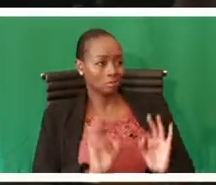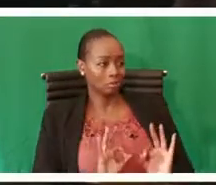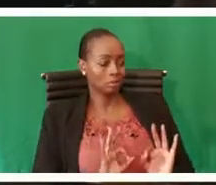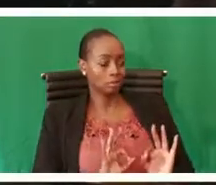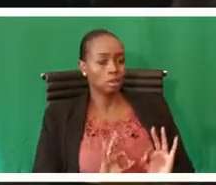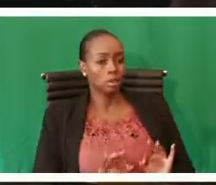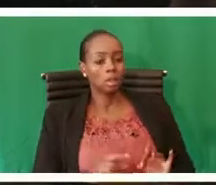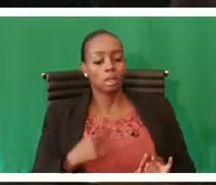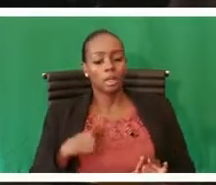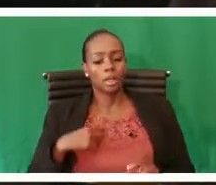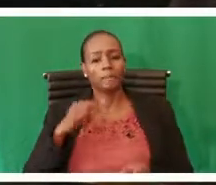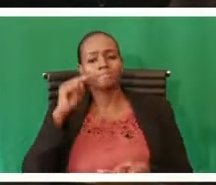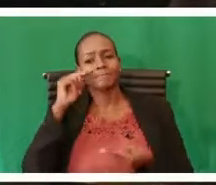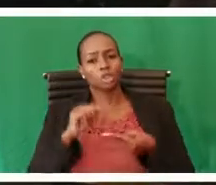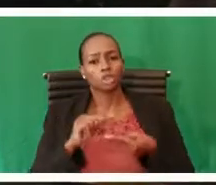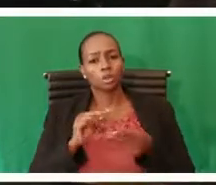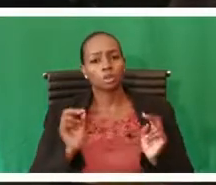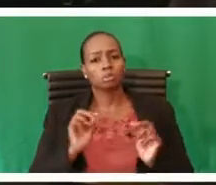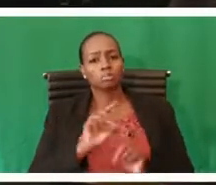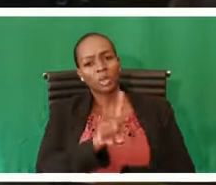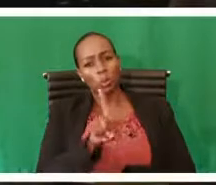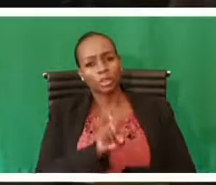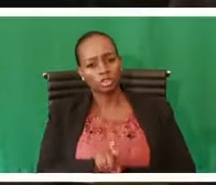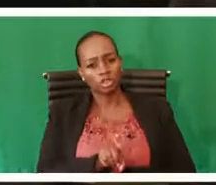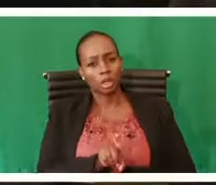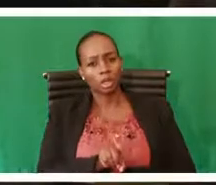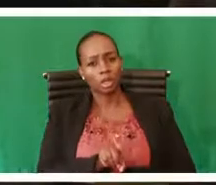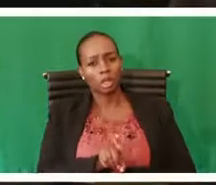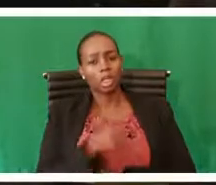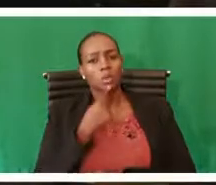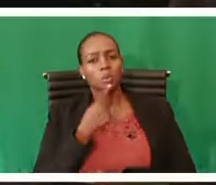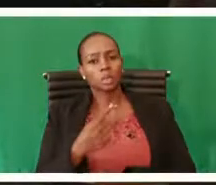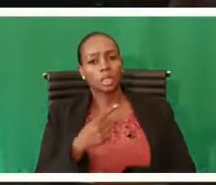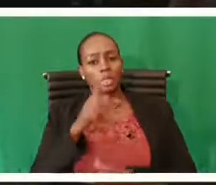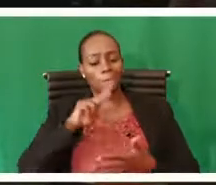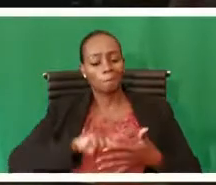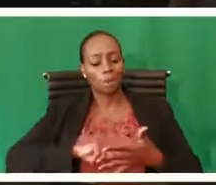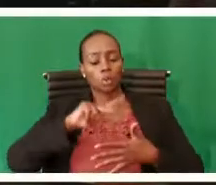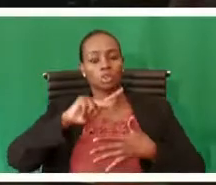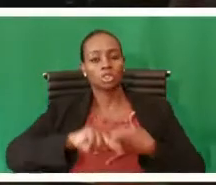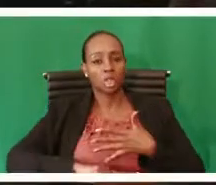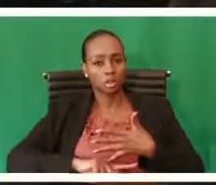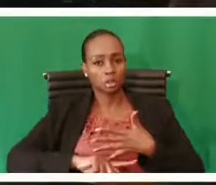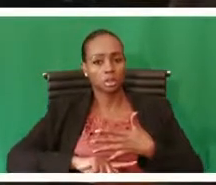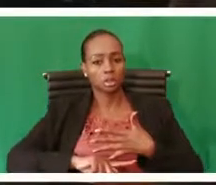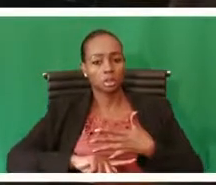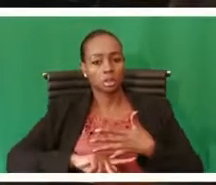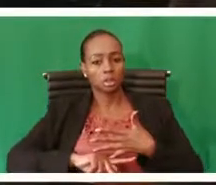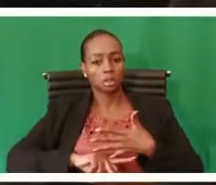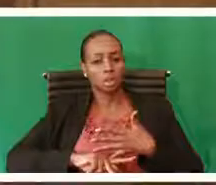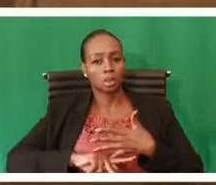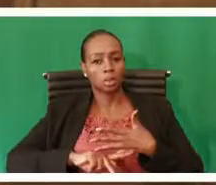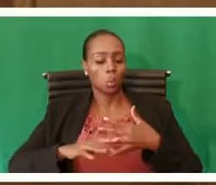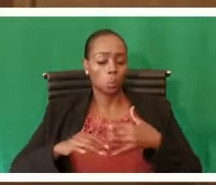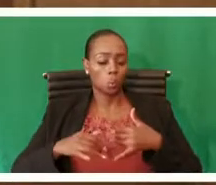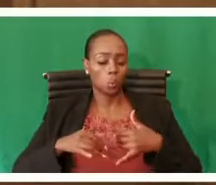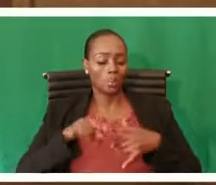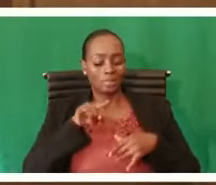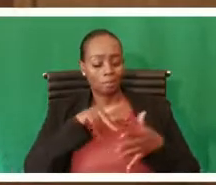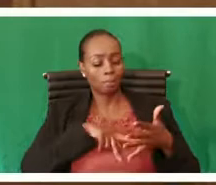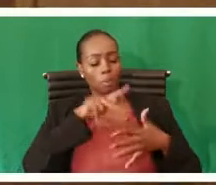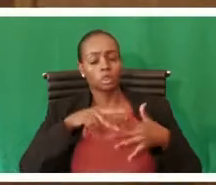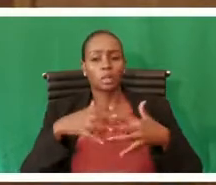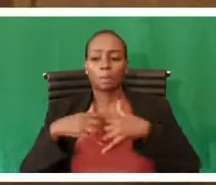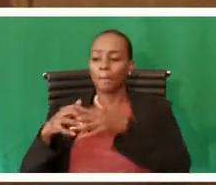question. And Premier, you spoke about the projects that are going to create thousands of jobs in